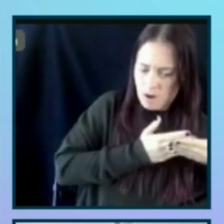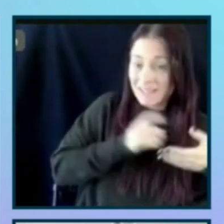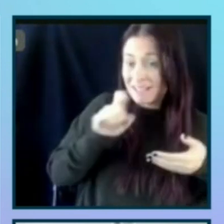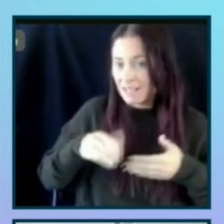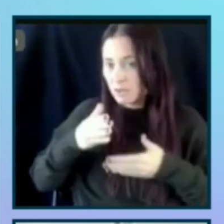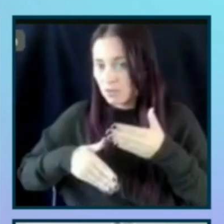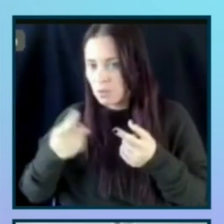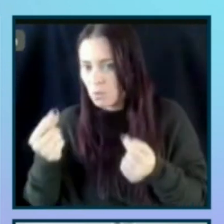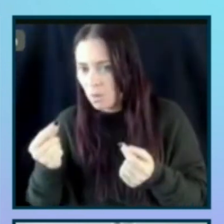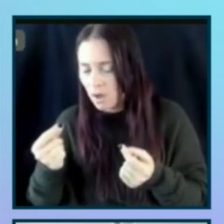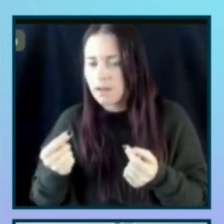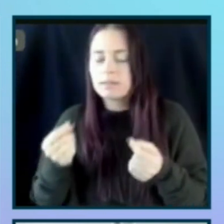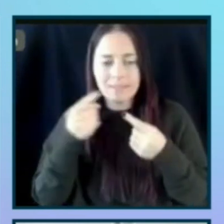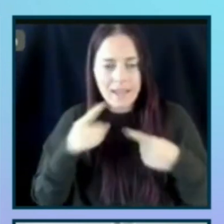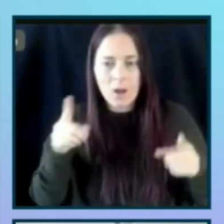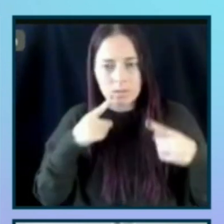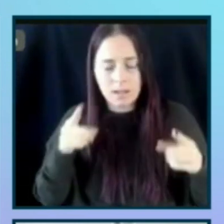really beneficial.